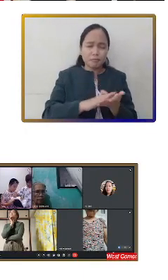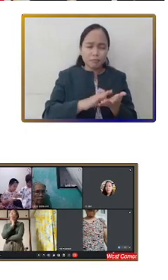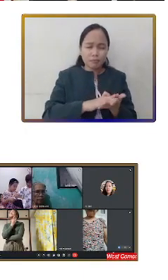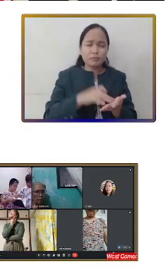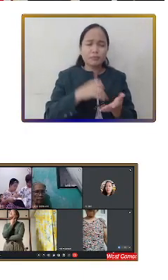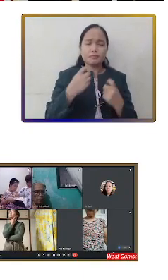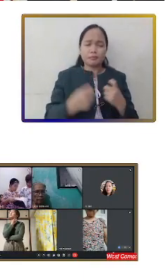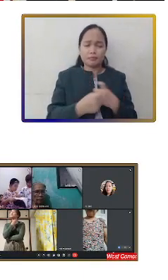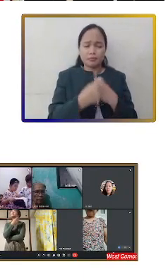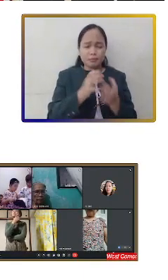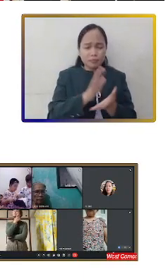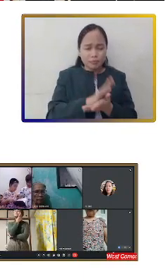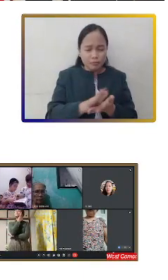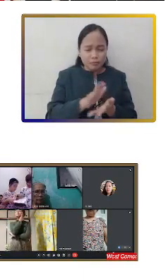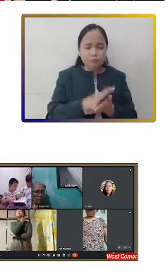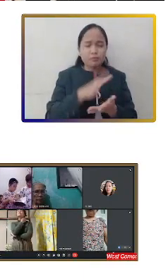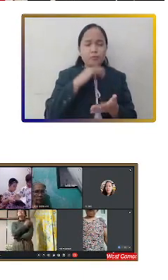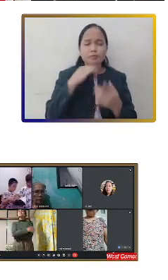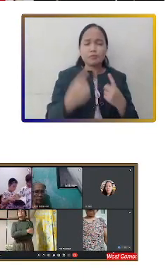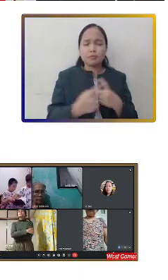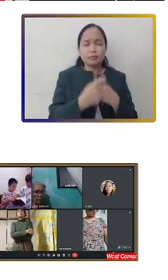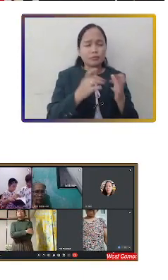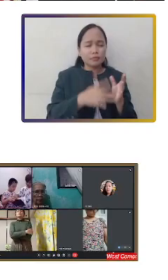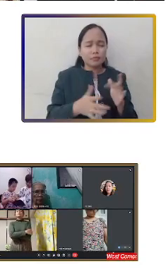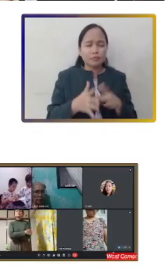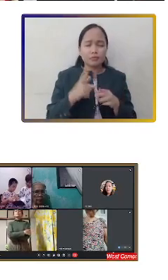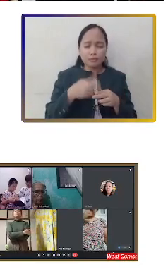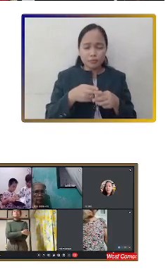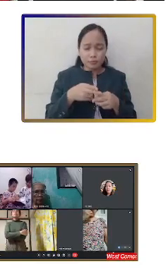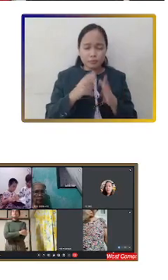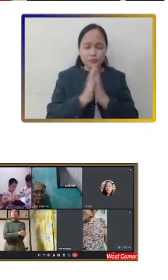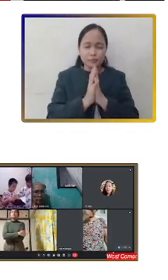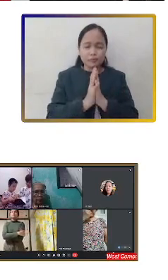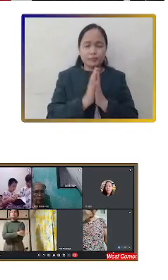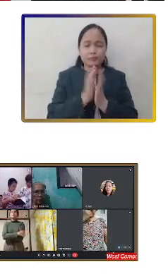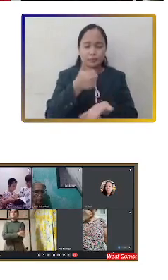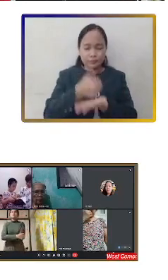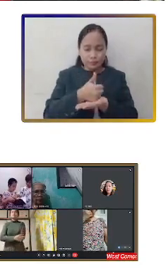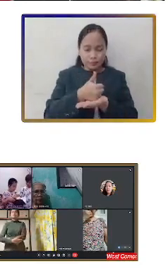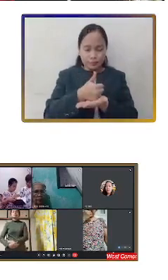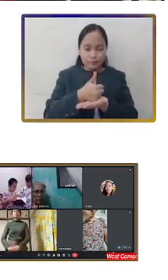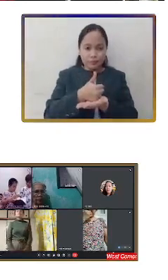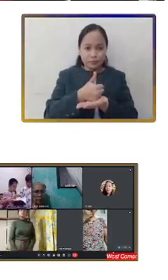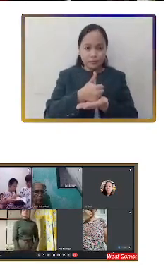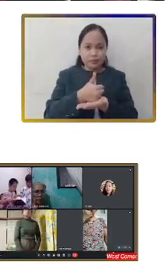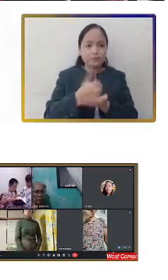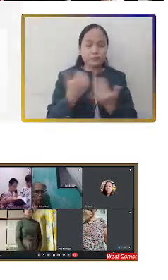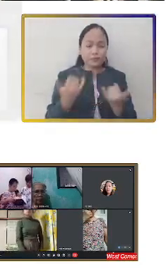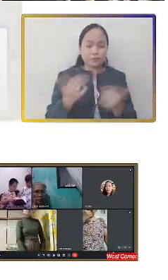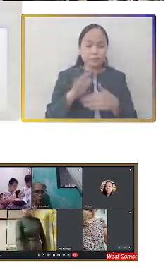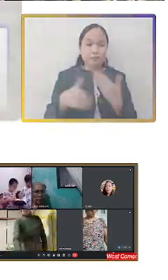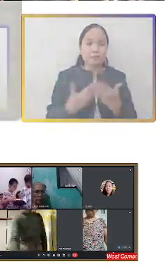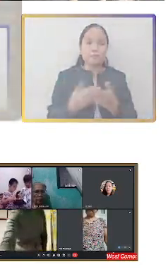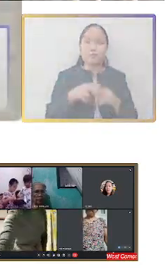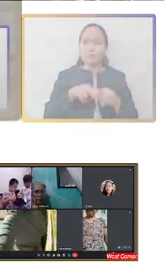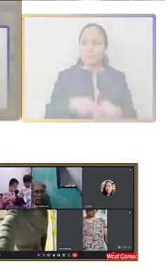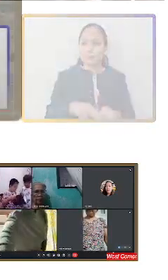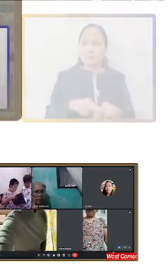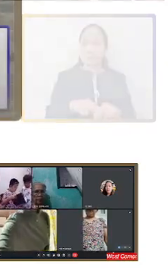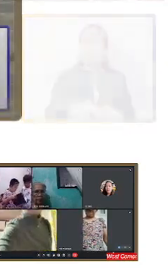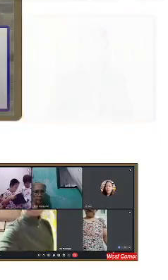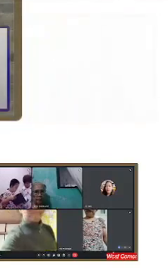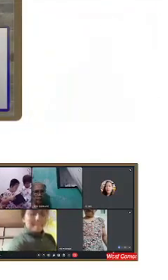sins and cleanse us from all unrighteousness. In Jesus' name I pray. Amen. All right, please be seated. Now, like I said,